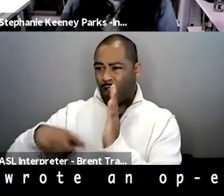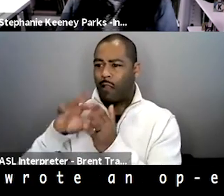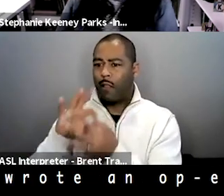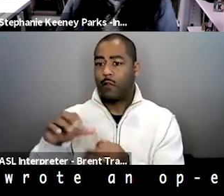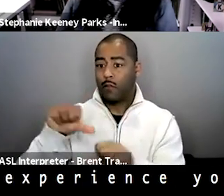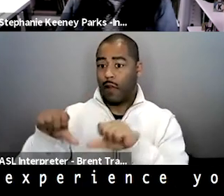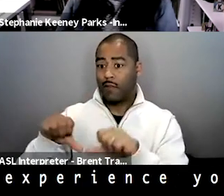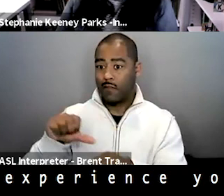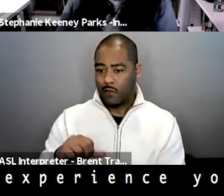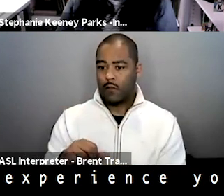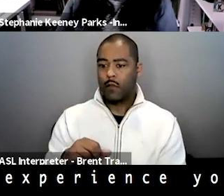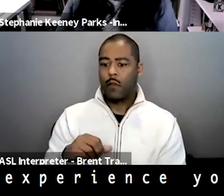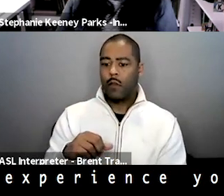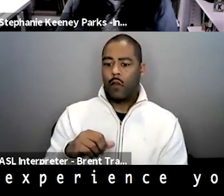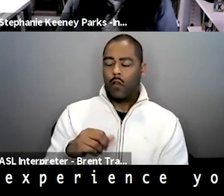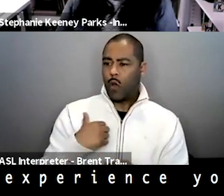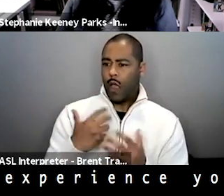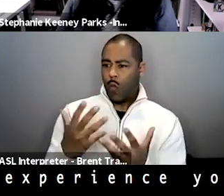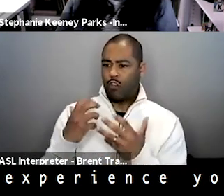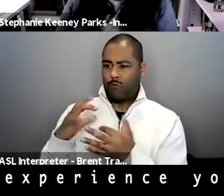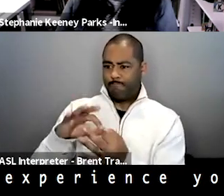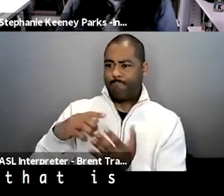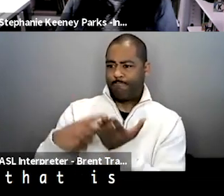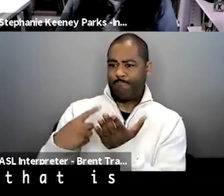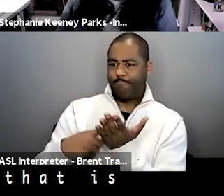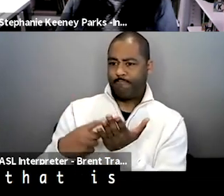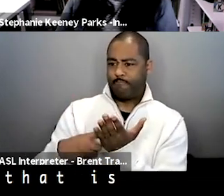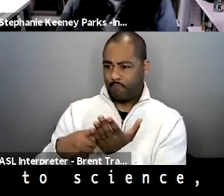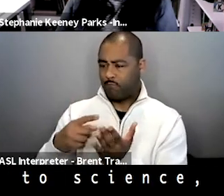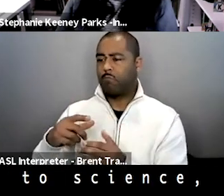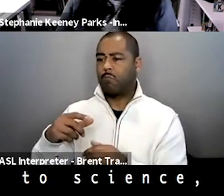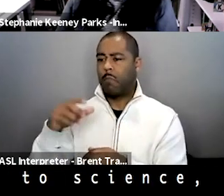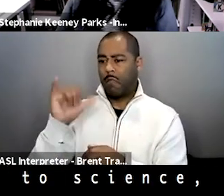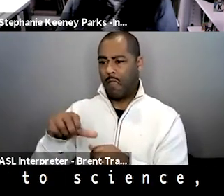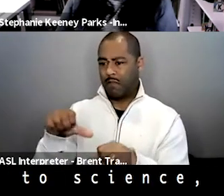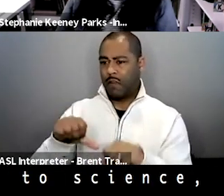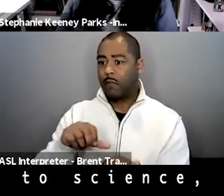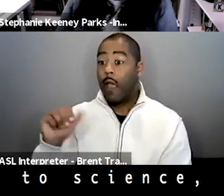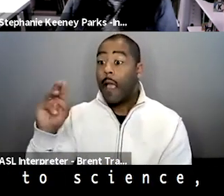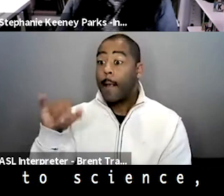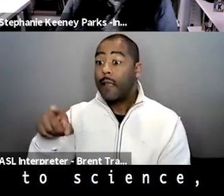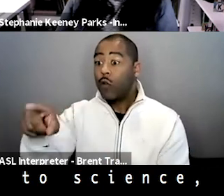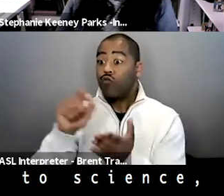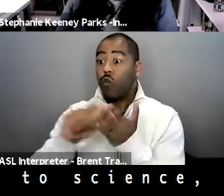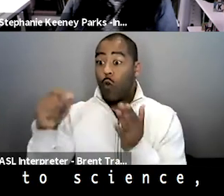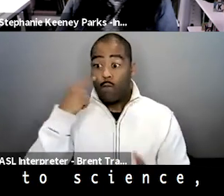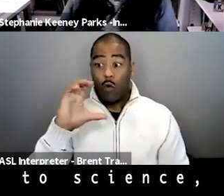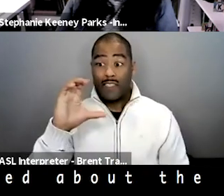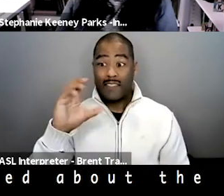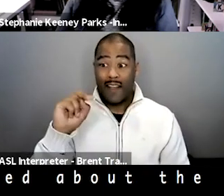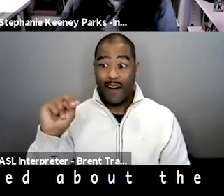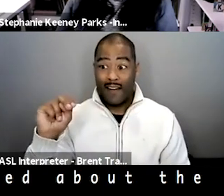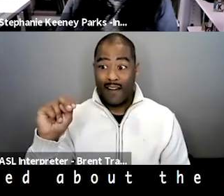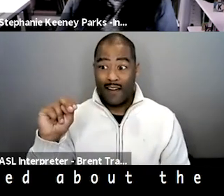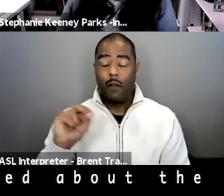Amy, you wrote an op-ed for CNN about an experience you recently have had that is connected